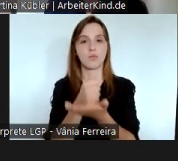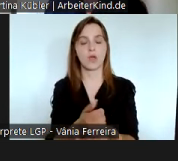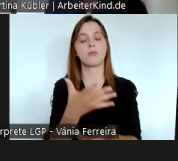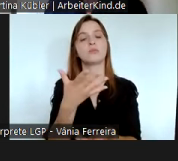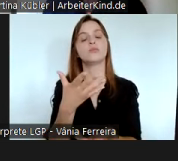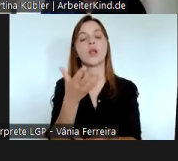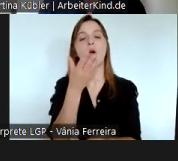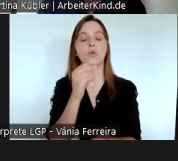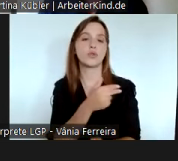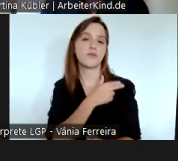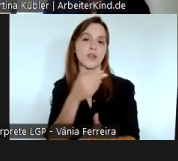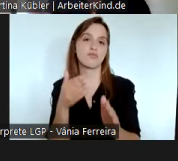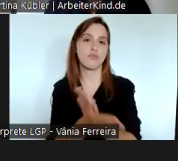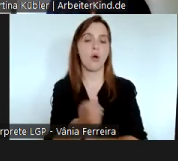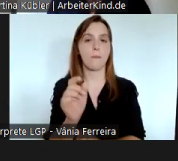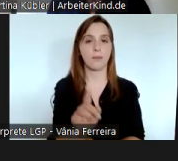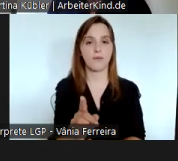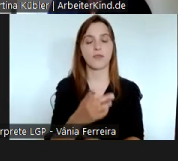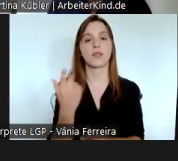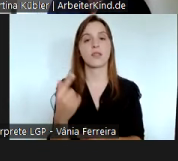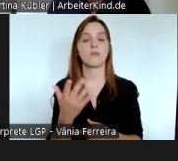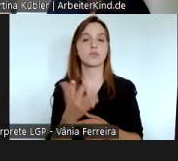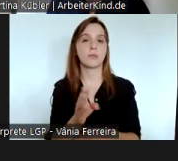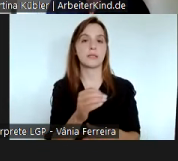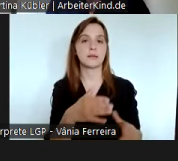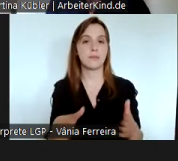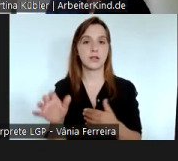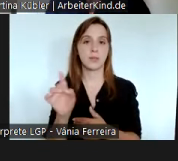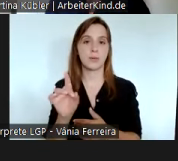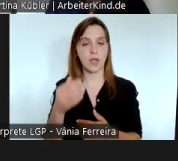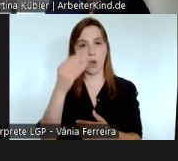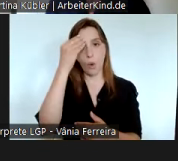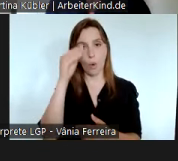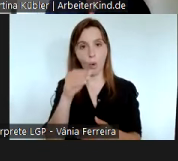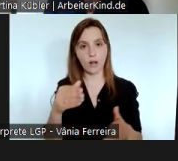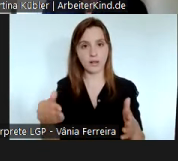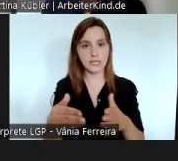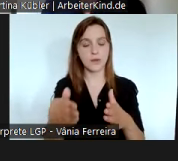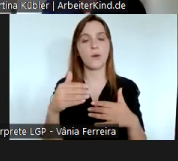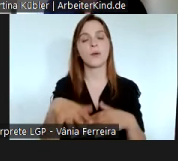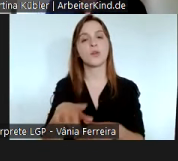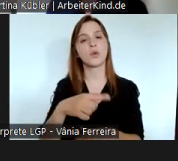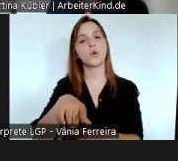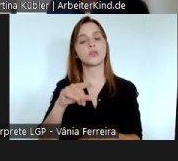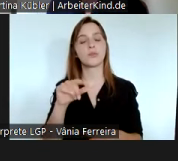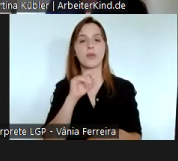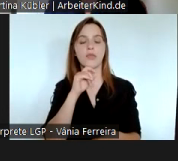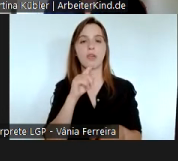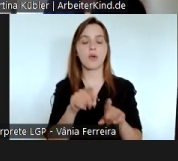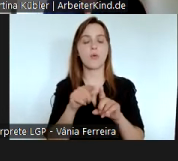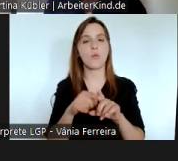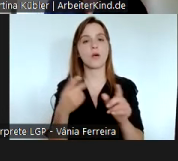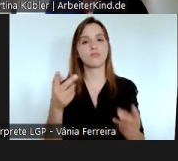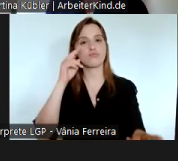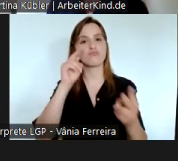years. So we have things like first semester orientation, but we also host open meetings